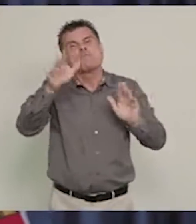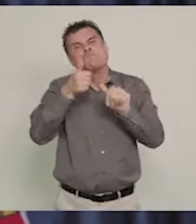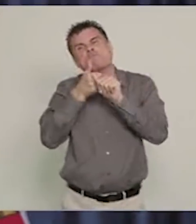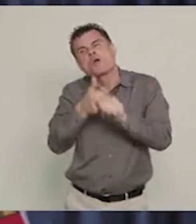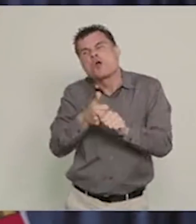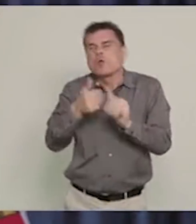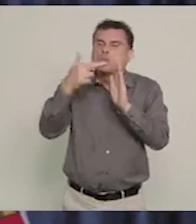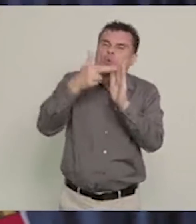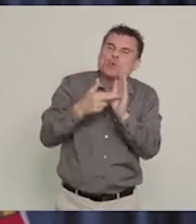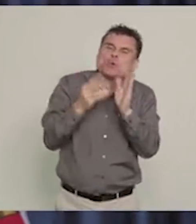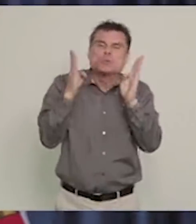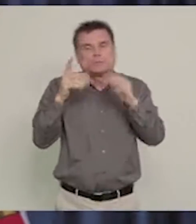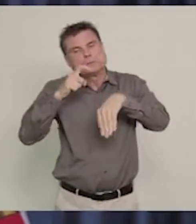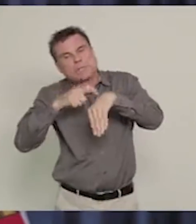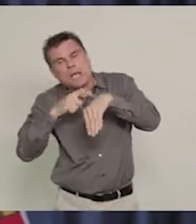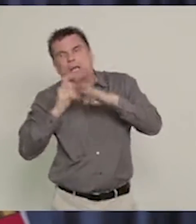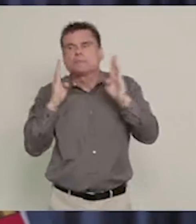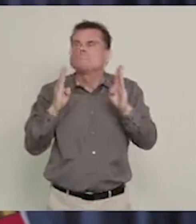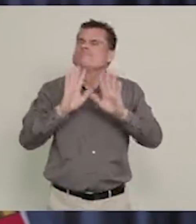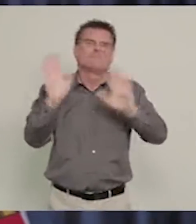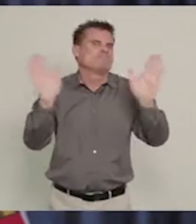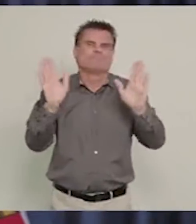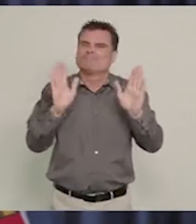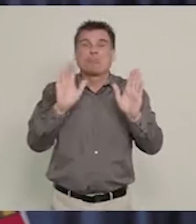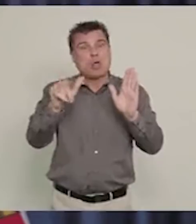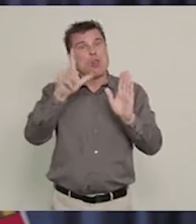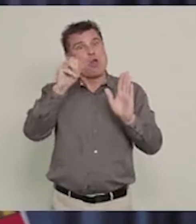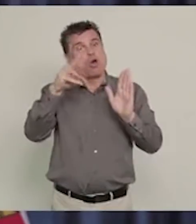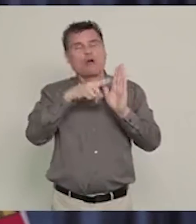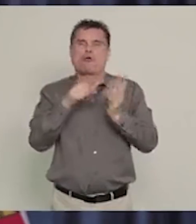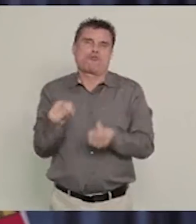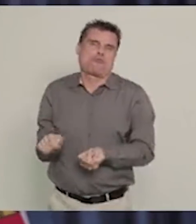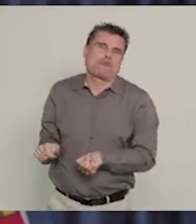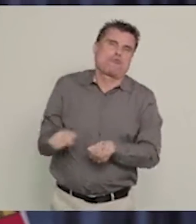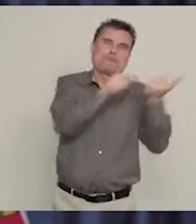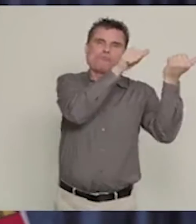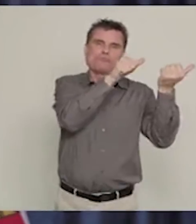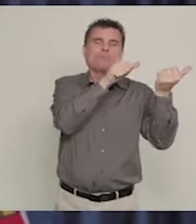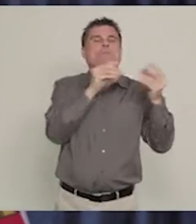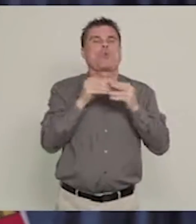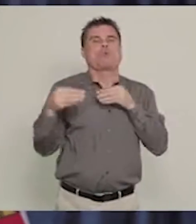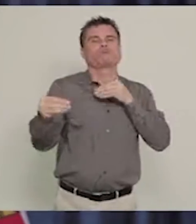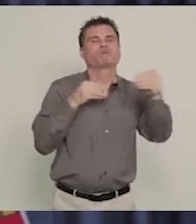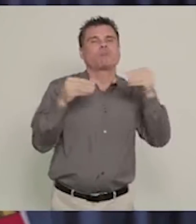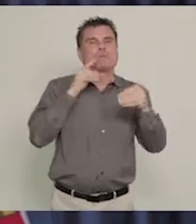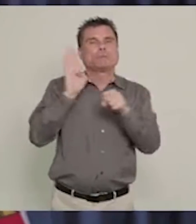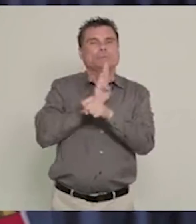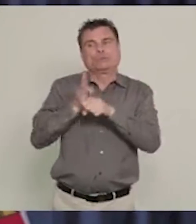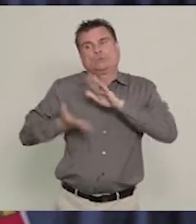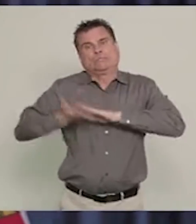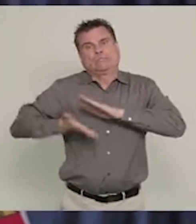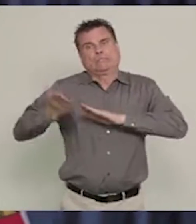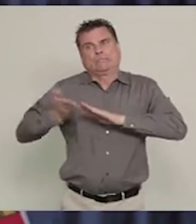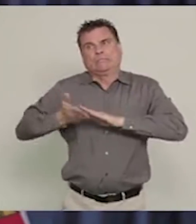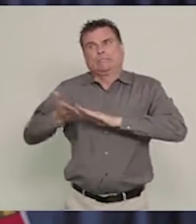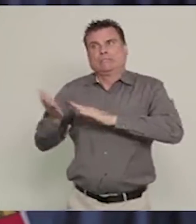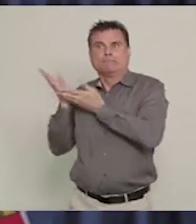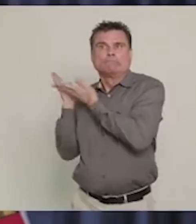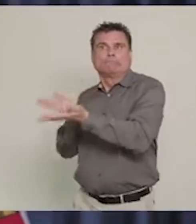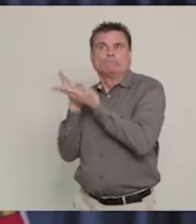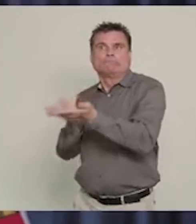a more active role in coordinating essential goods and services movement by land, air, marine, and